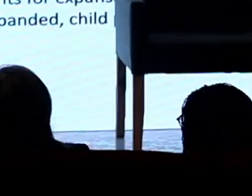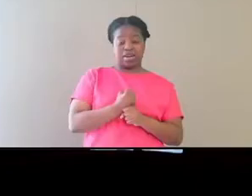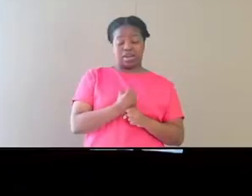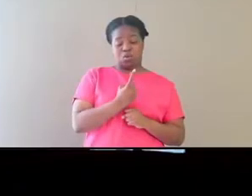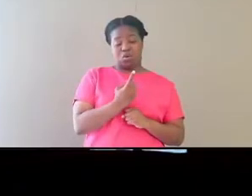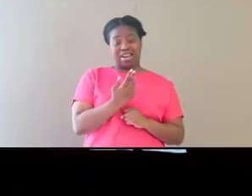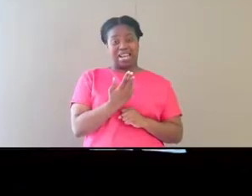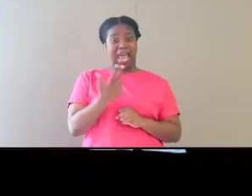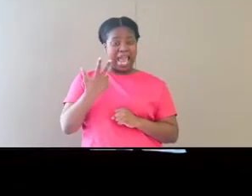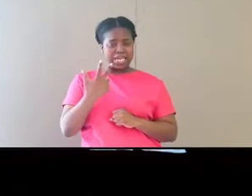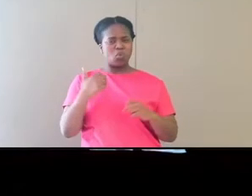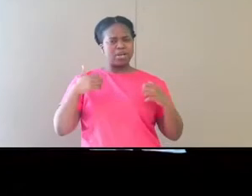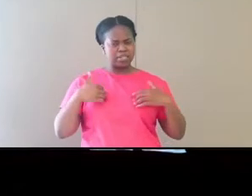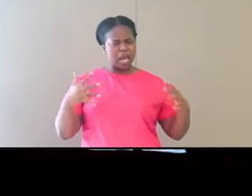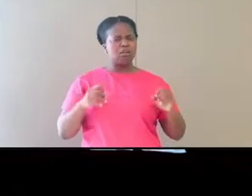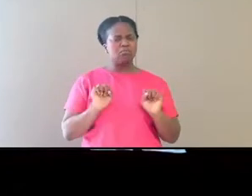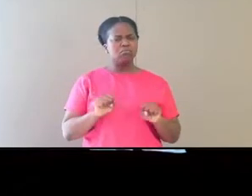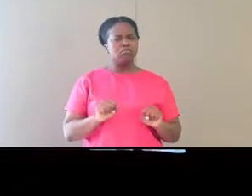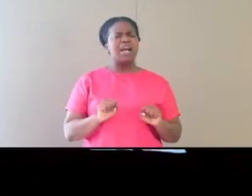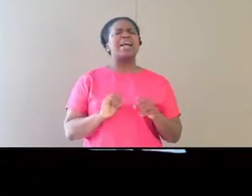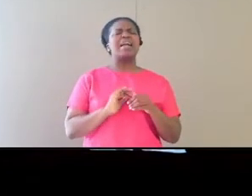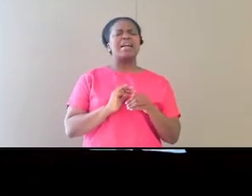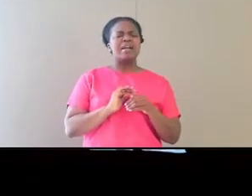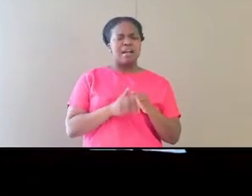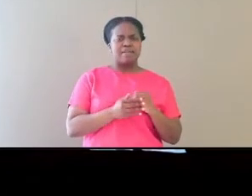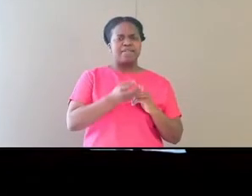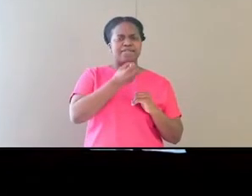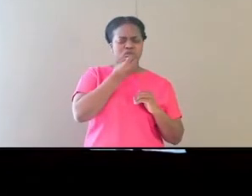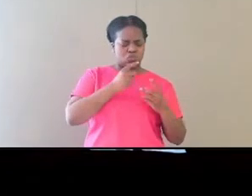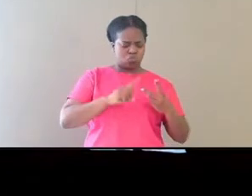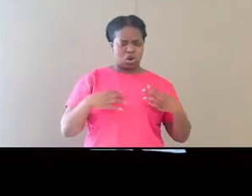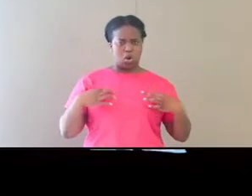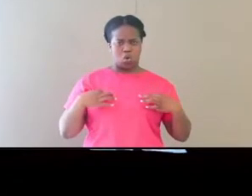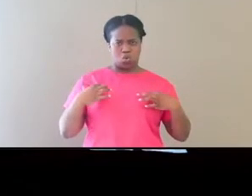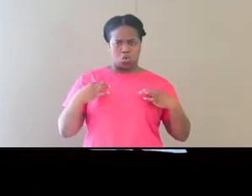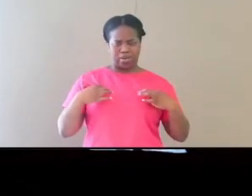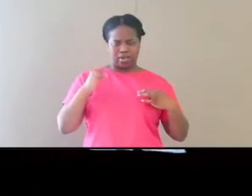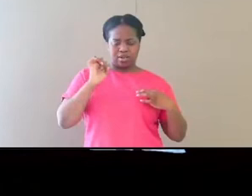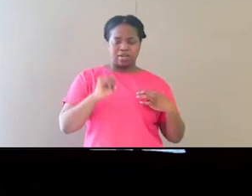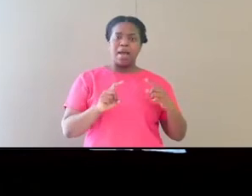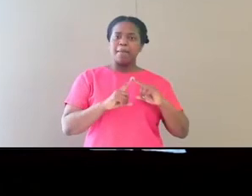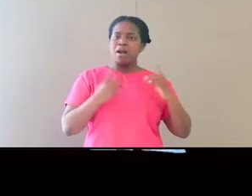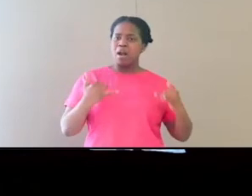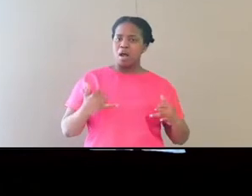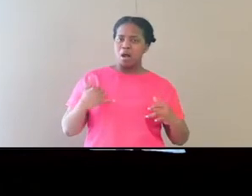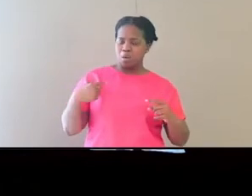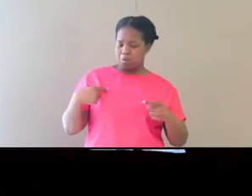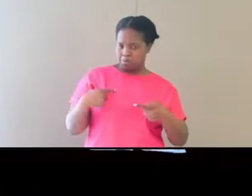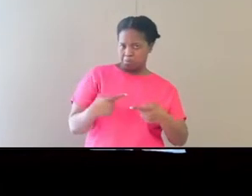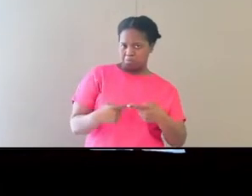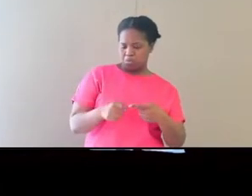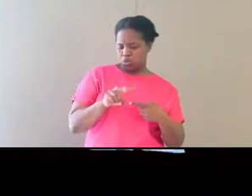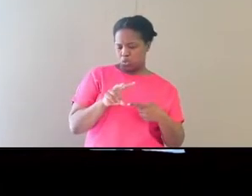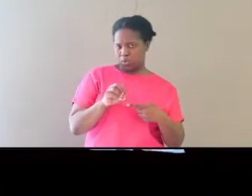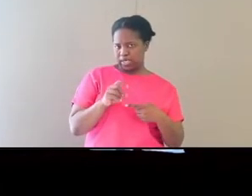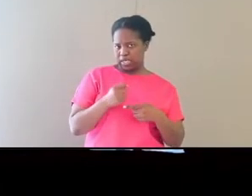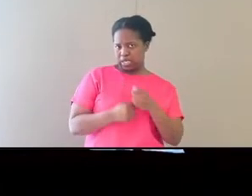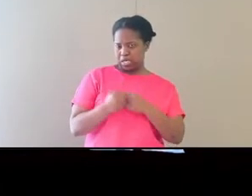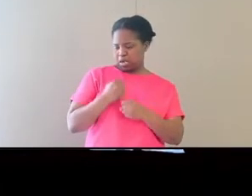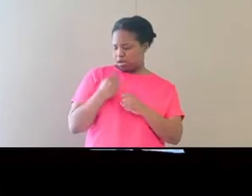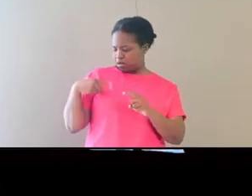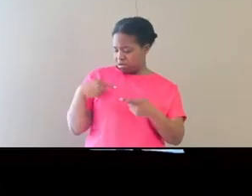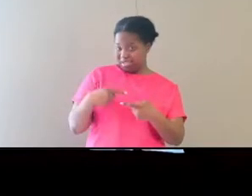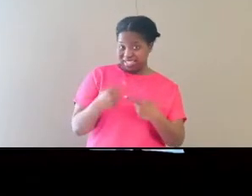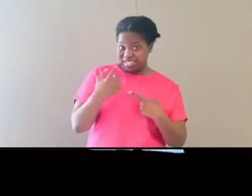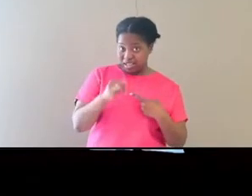CSG was that it would cover the costs of food and clothing. And so we need to ask ourselves, you know, over these 20 years, does it still